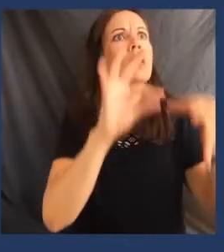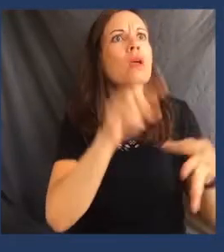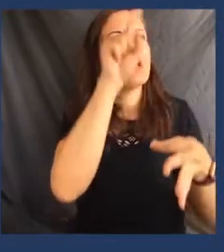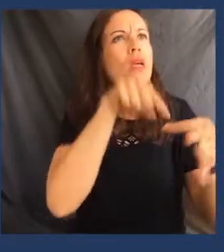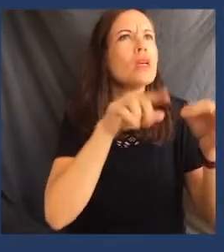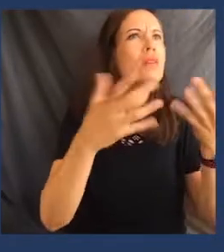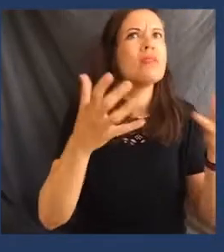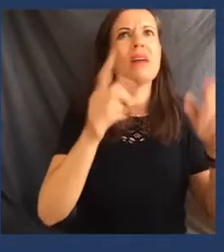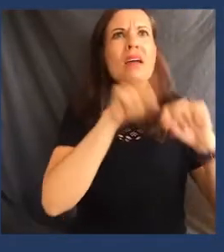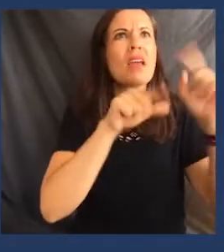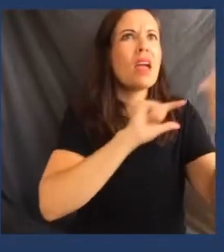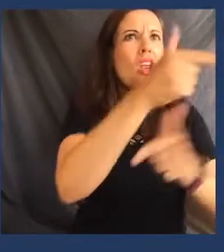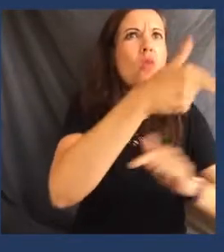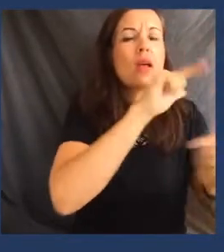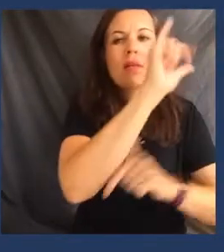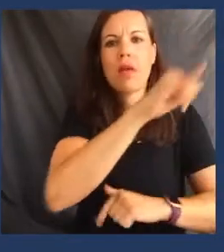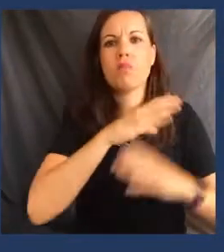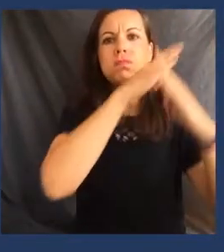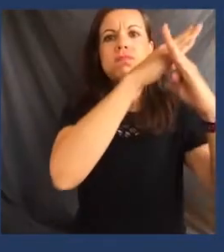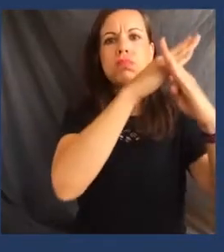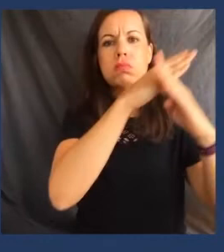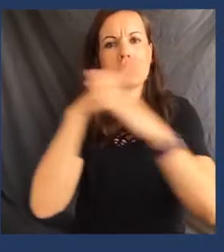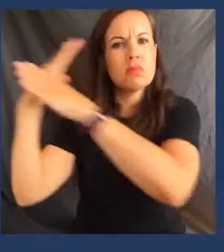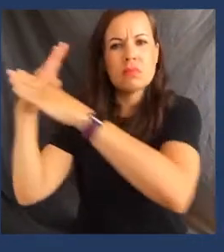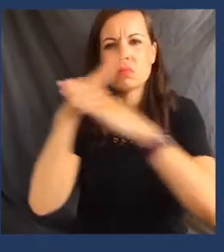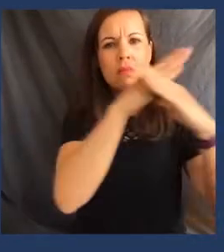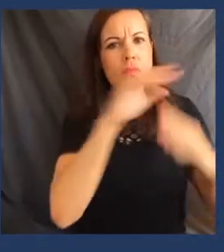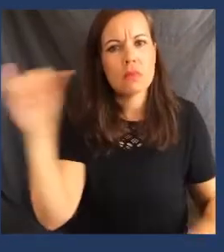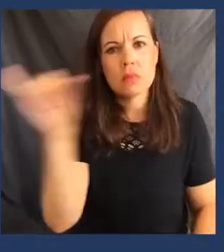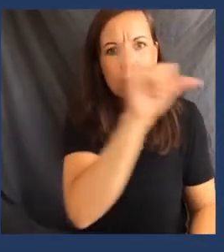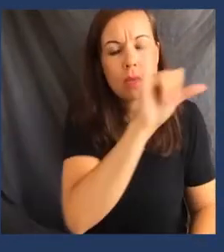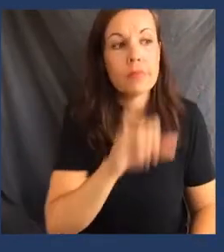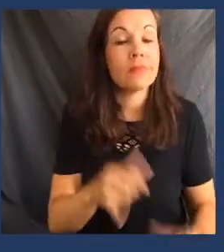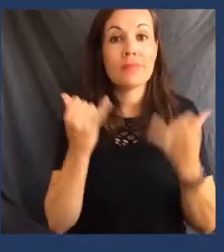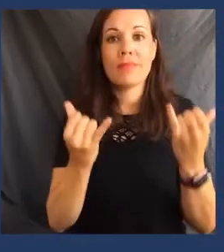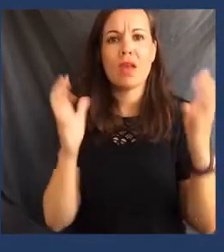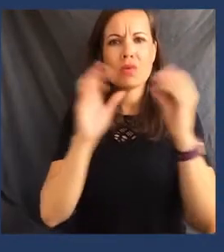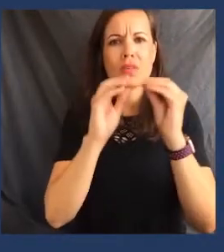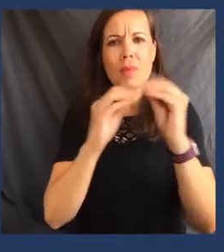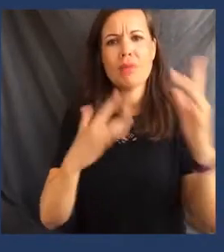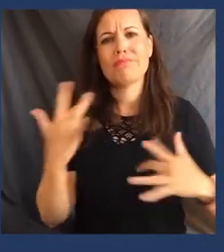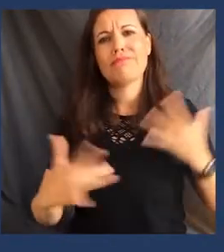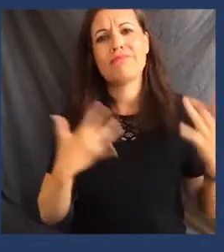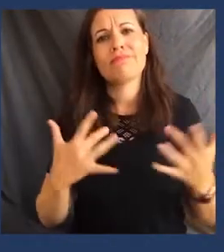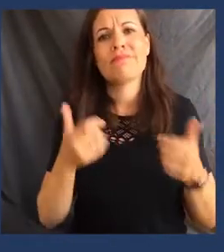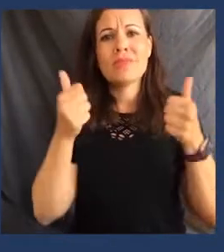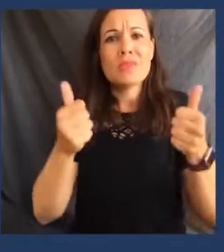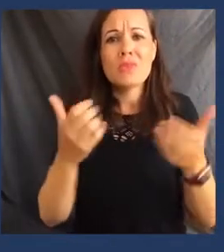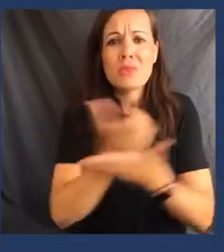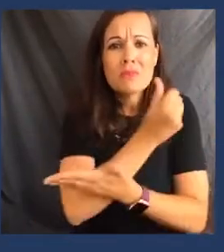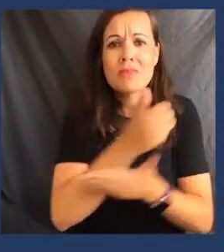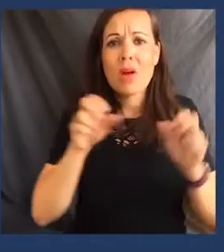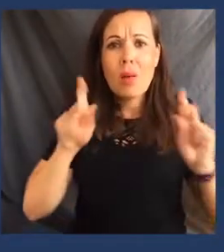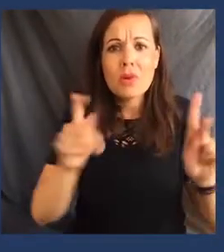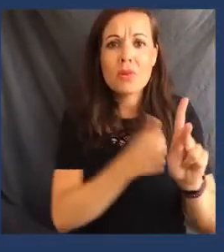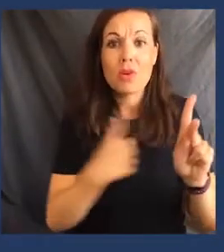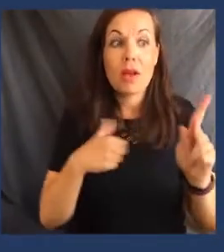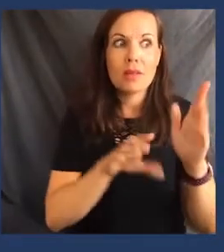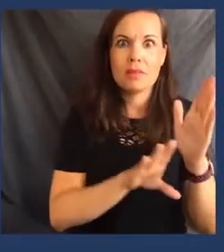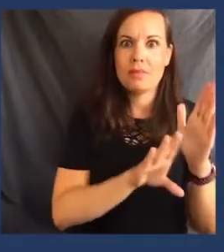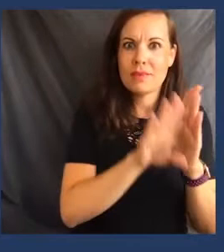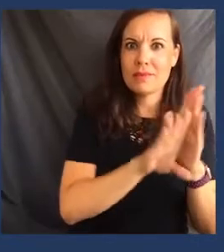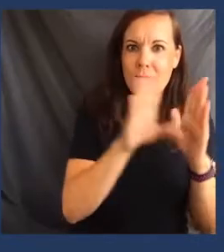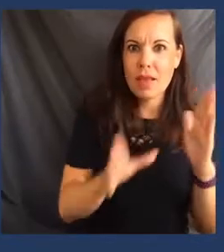can't interact to it. So what an amazing summit and what an amazing opportunity to let us as devs be empowered